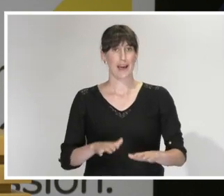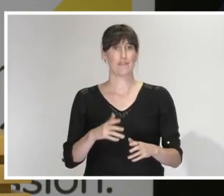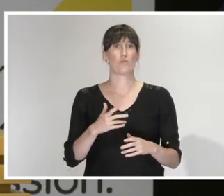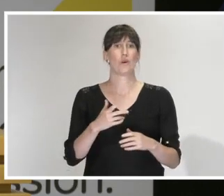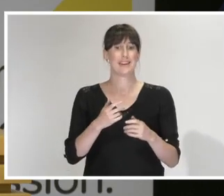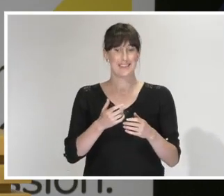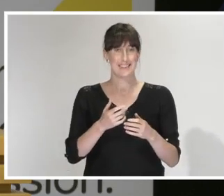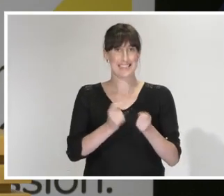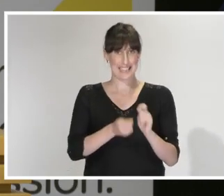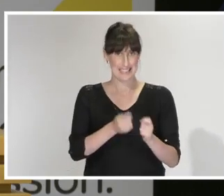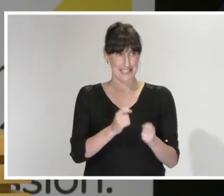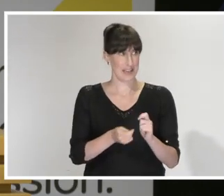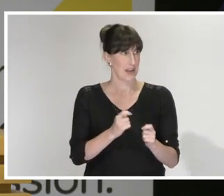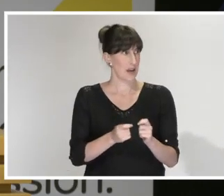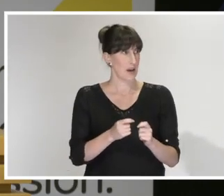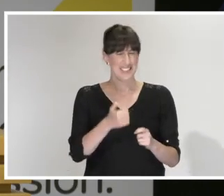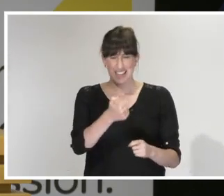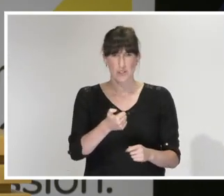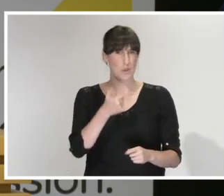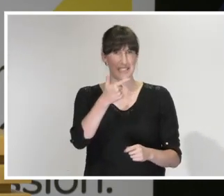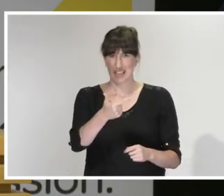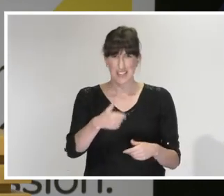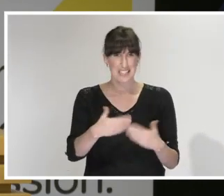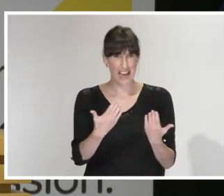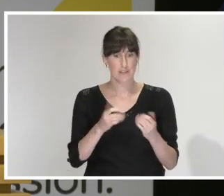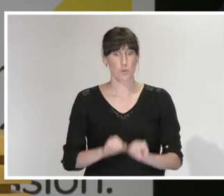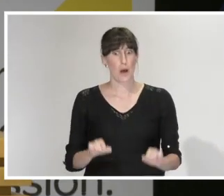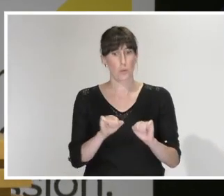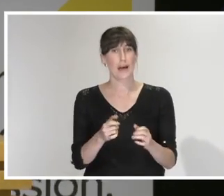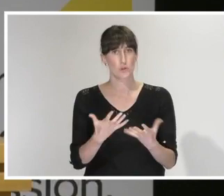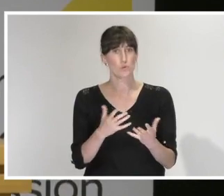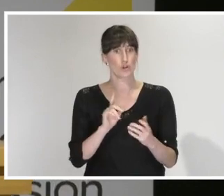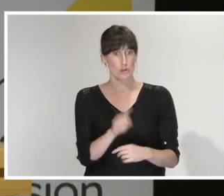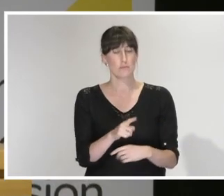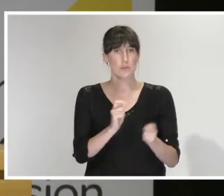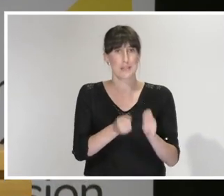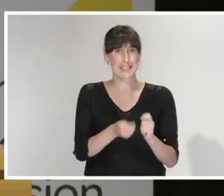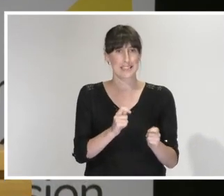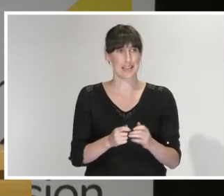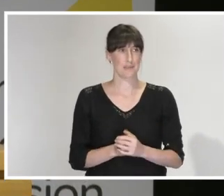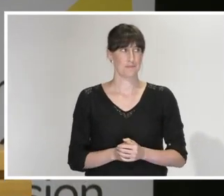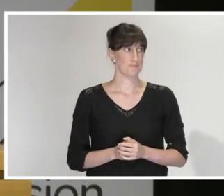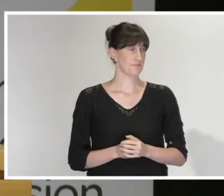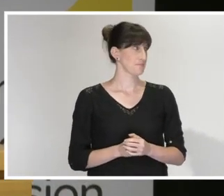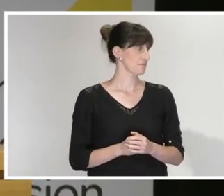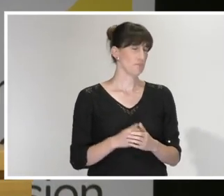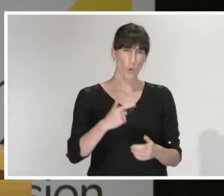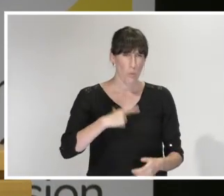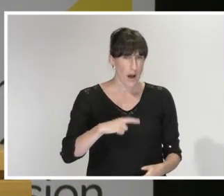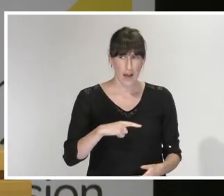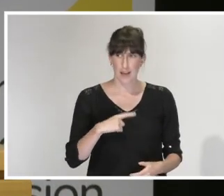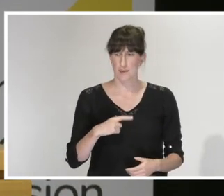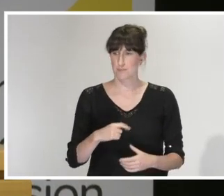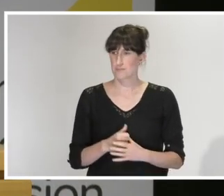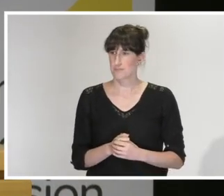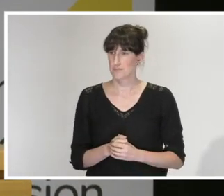norm? Why is it happening? So I've had a couple of reports, including via the Prime Minister, of quite